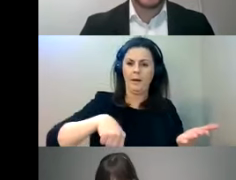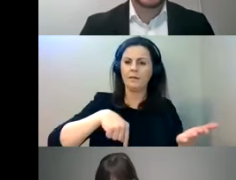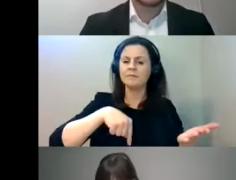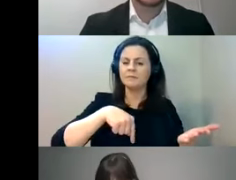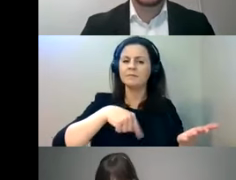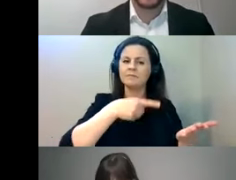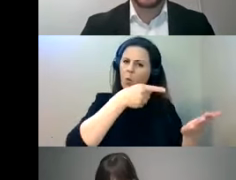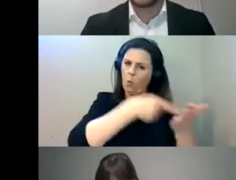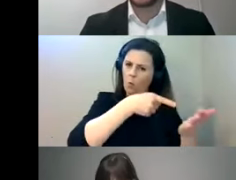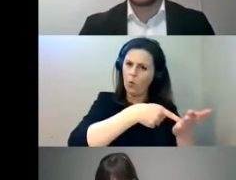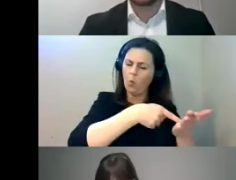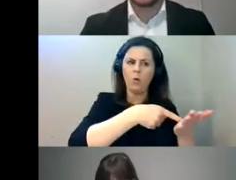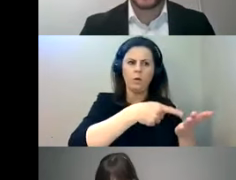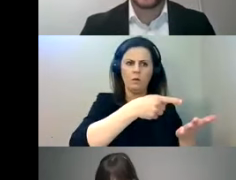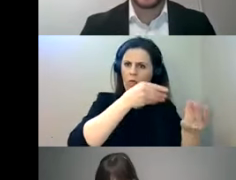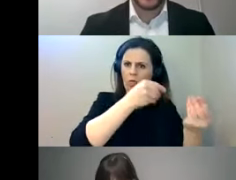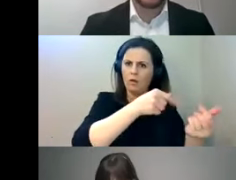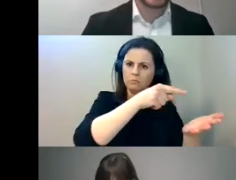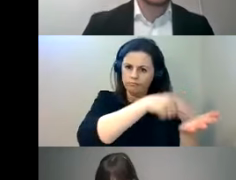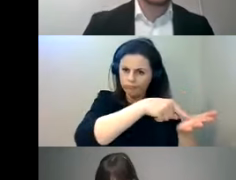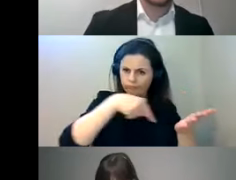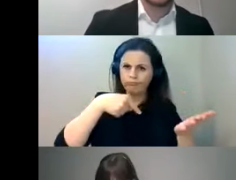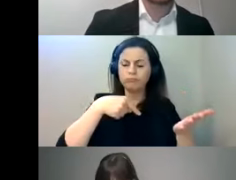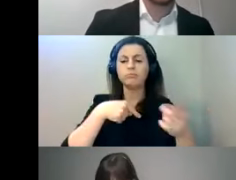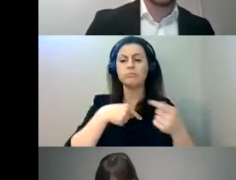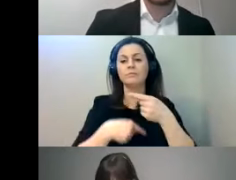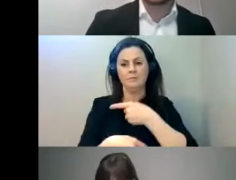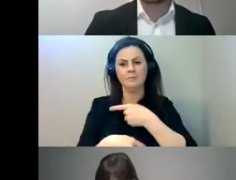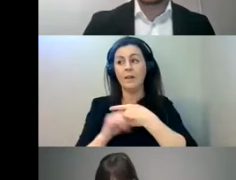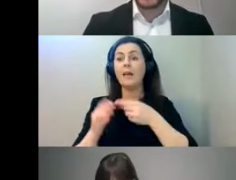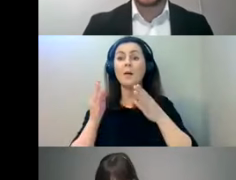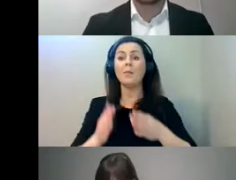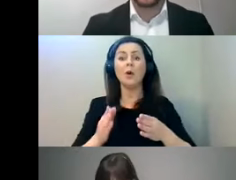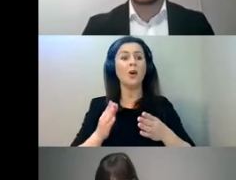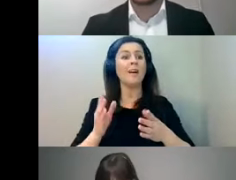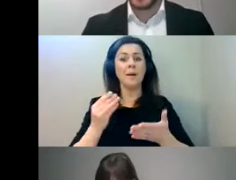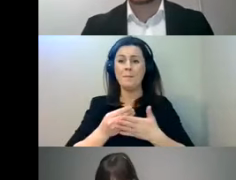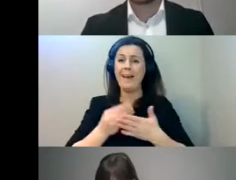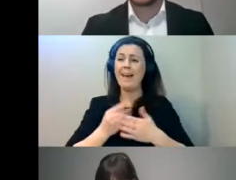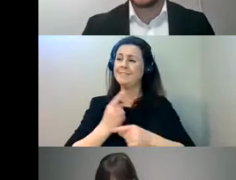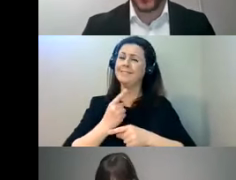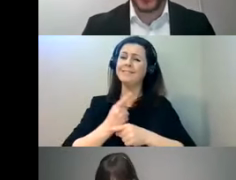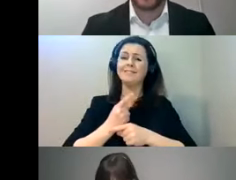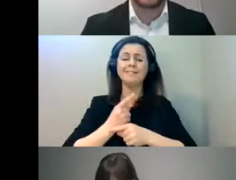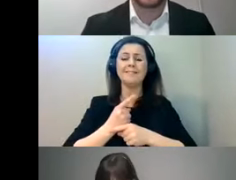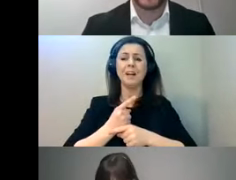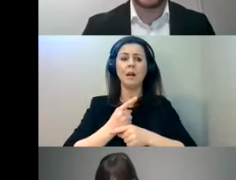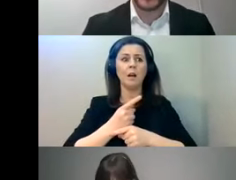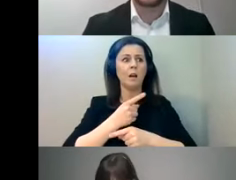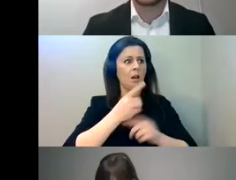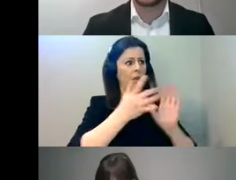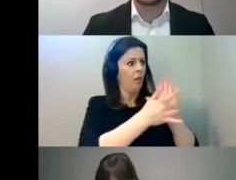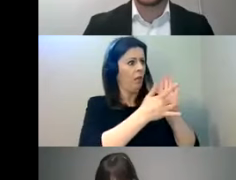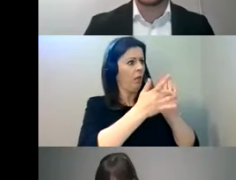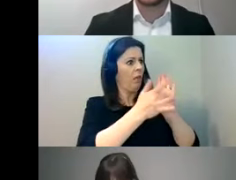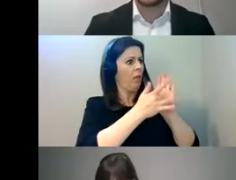here is to put the victim back into the place they would have been had the wrongful act not happened or never